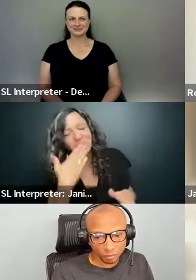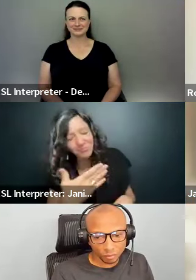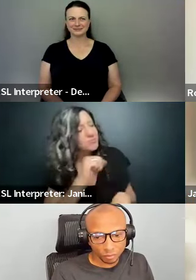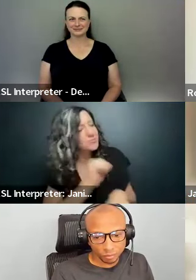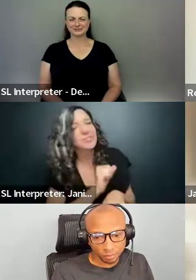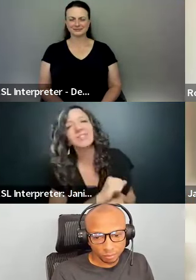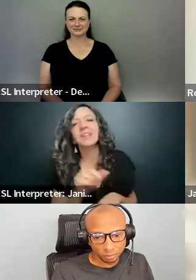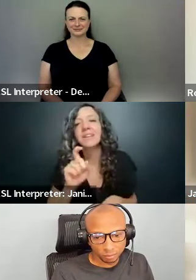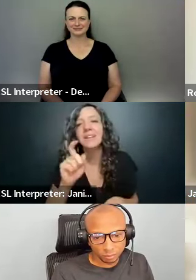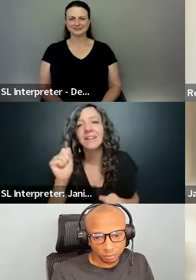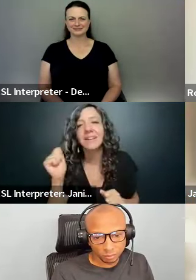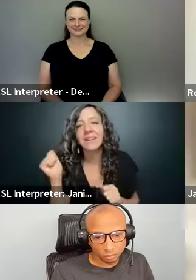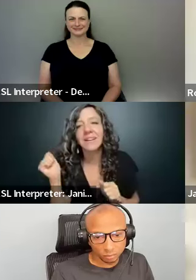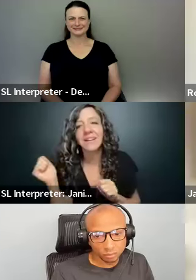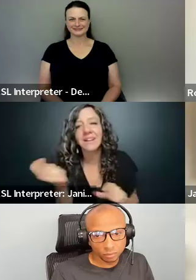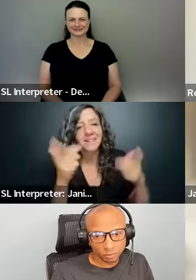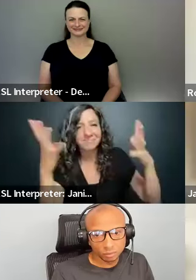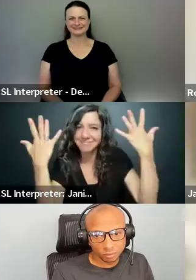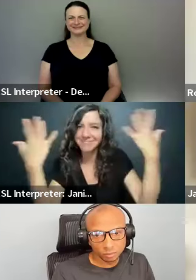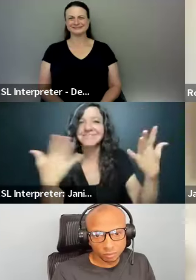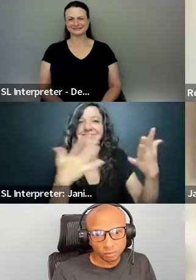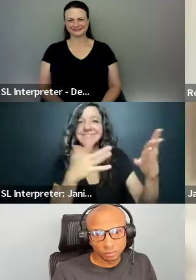To everyone, yeah, I love it. A round of applause.